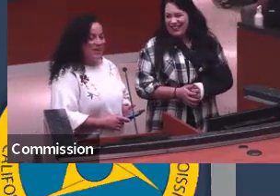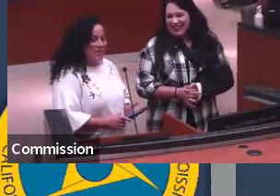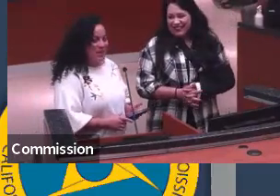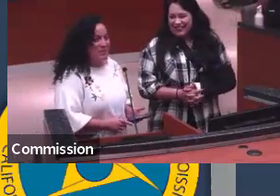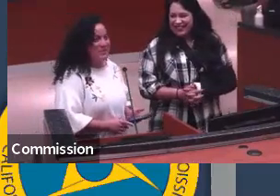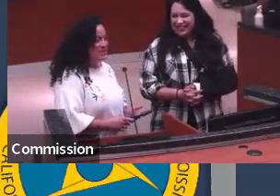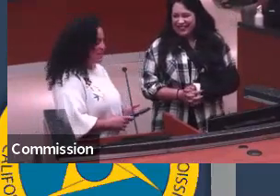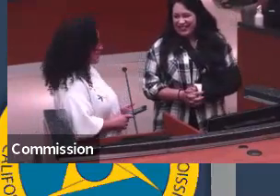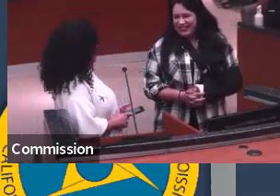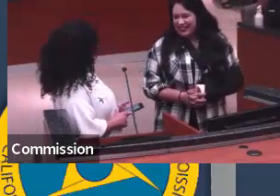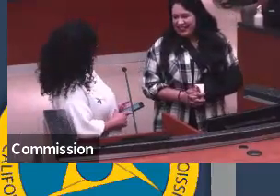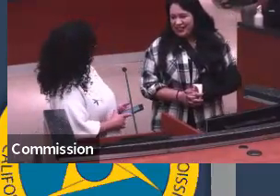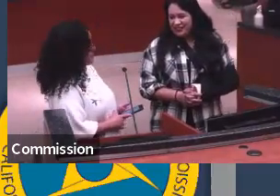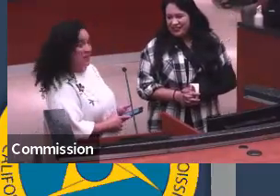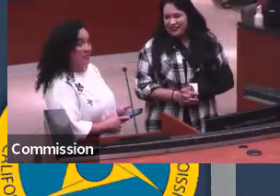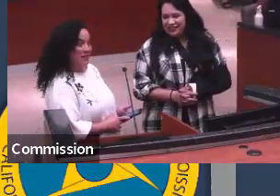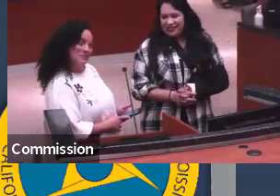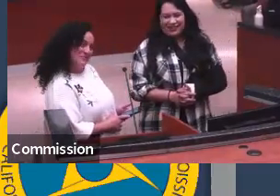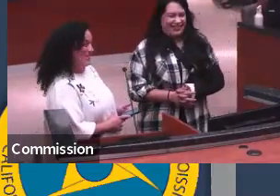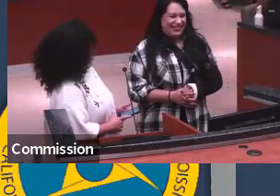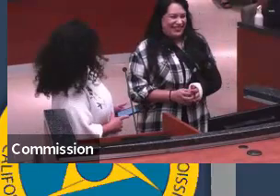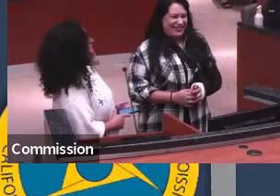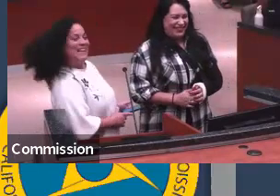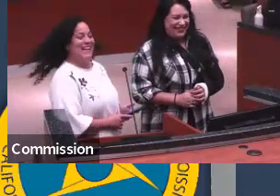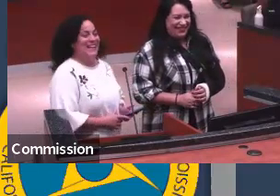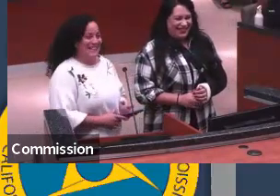Well, I think she might have been with Tanisha because it's apparently from softball.